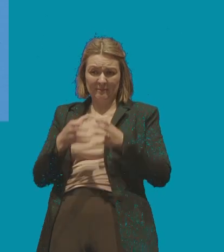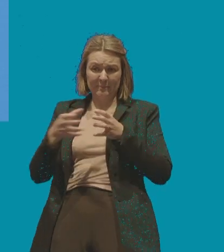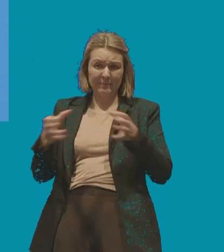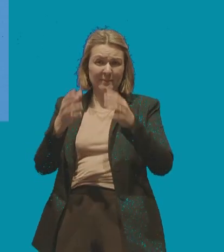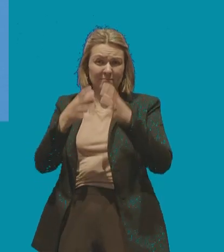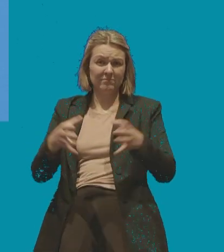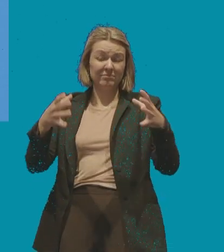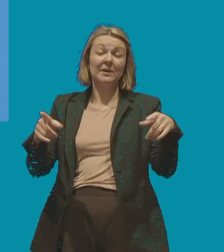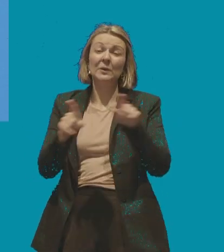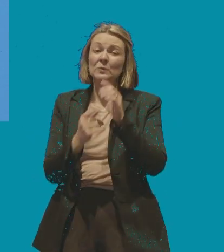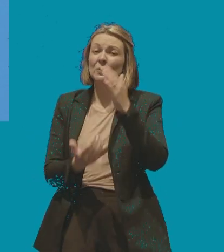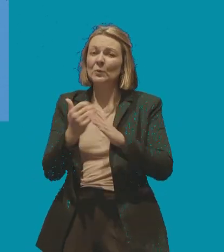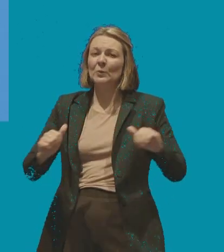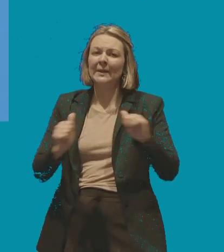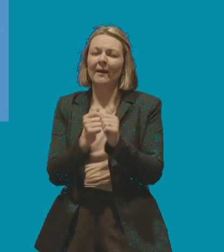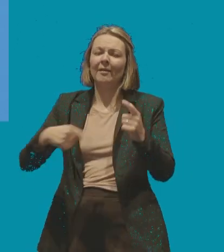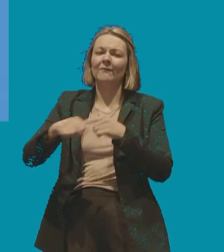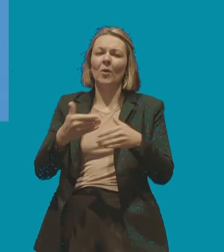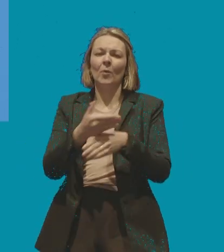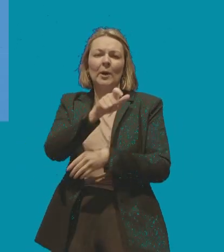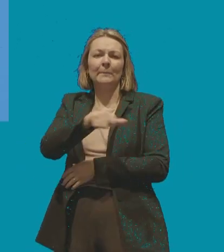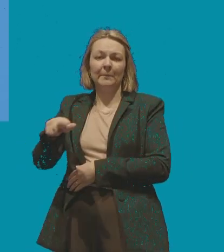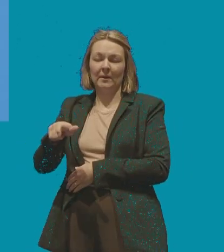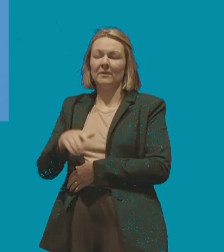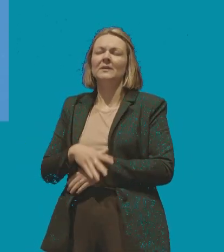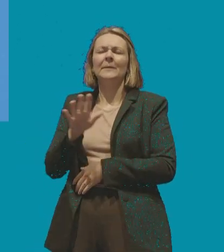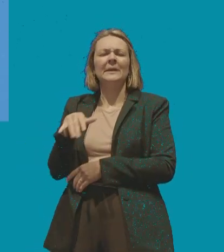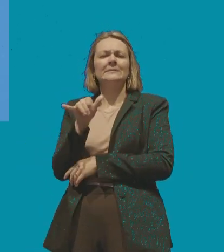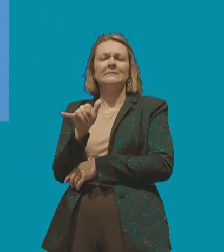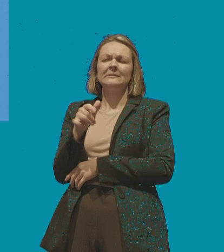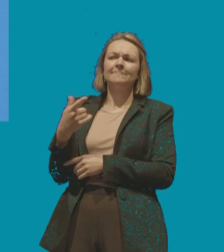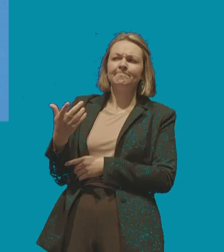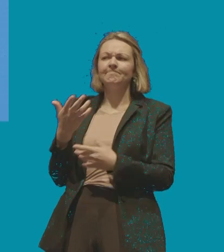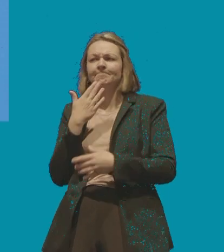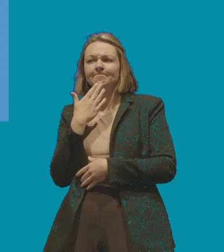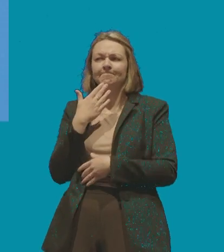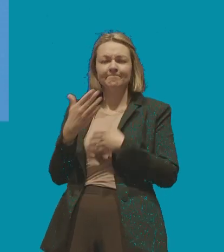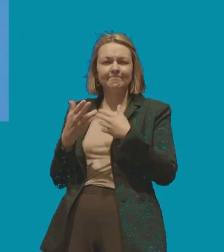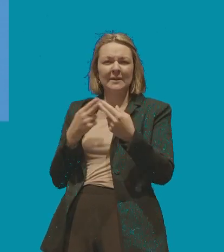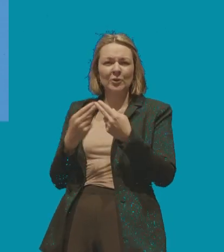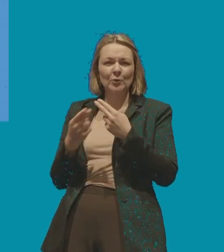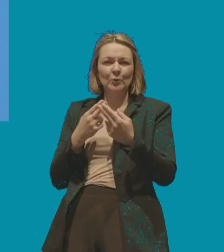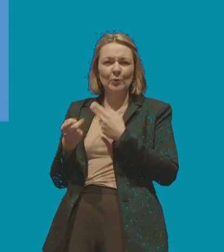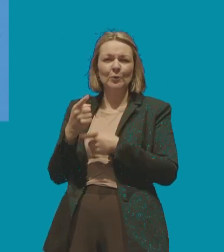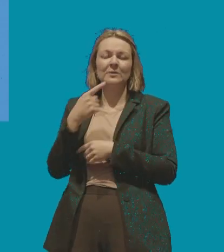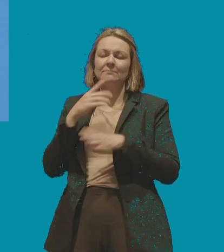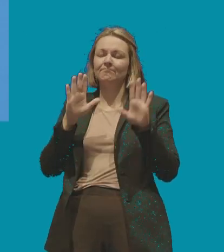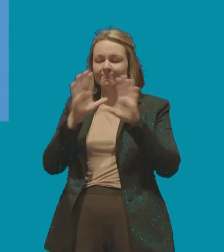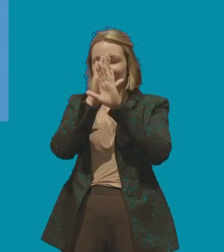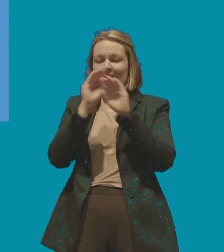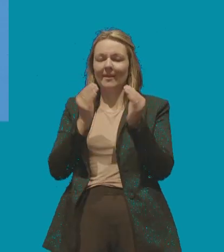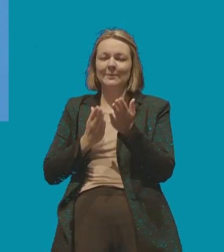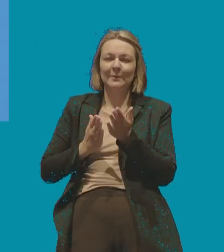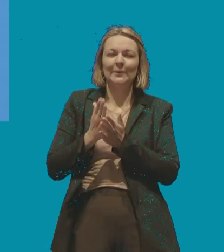deliver a new deal for working people. And there's been a lot of speculation about this in the press over the last few weeks. Let me just talk you through